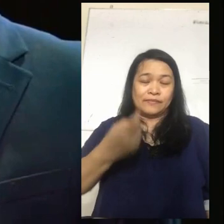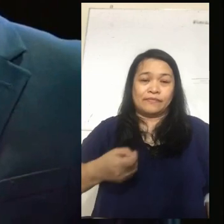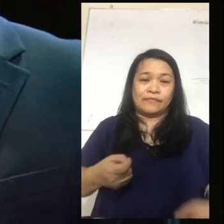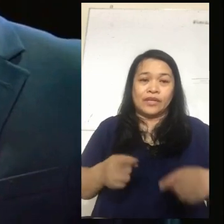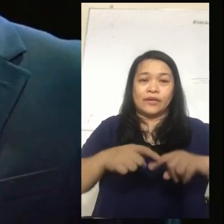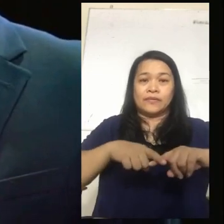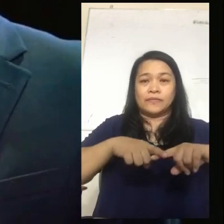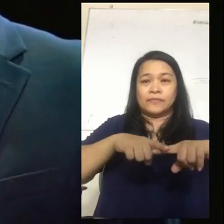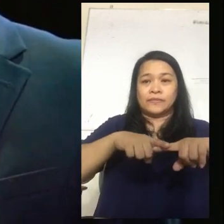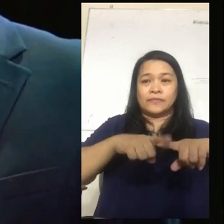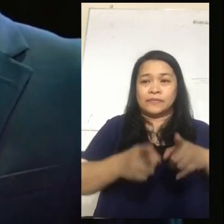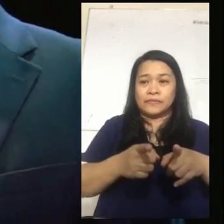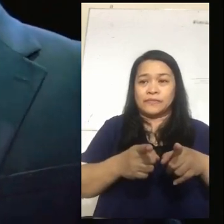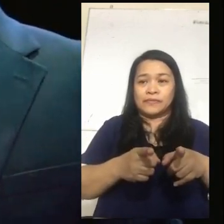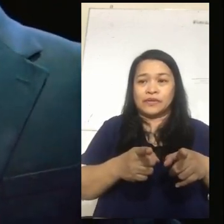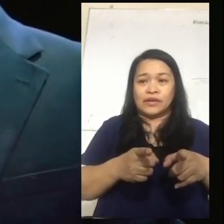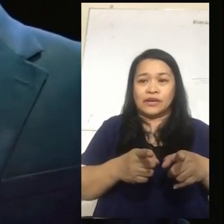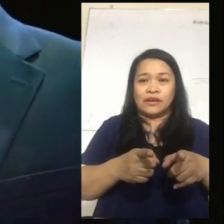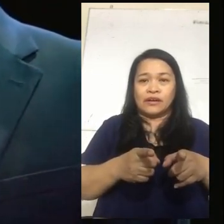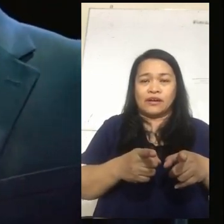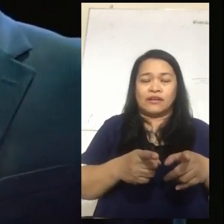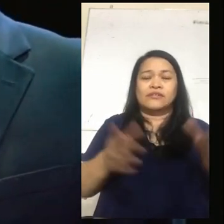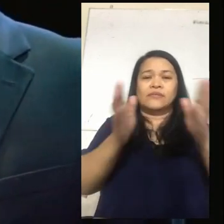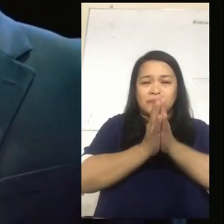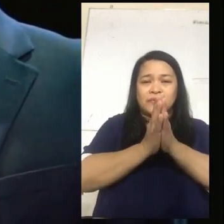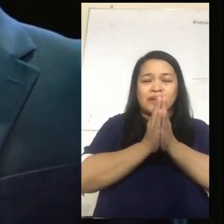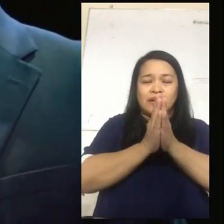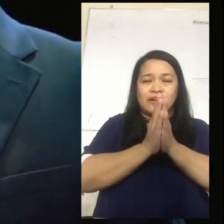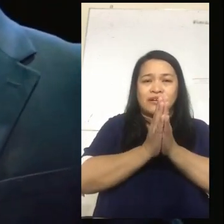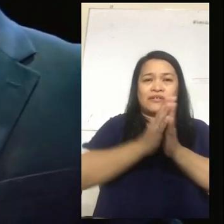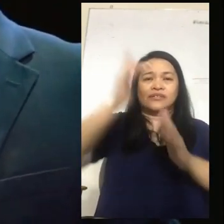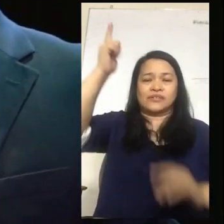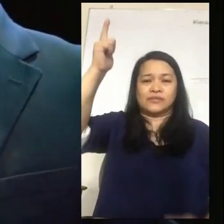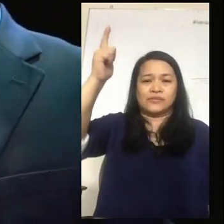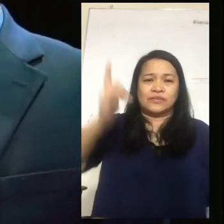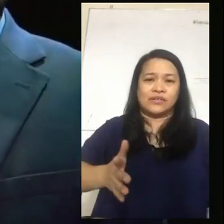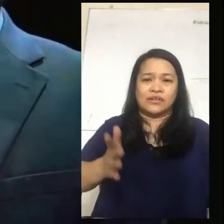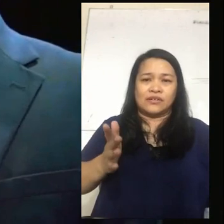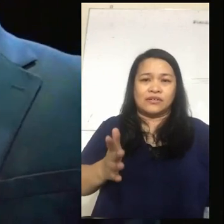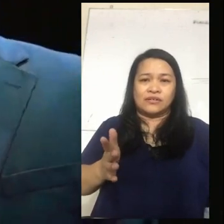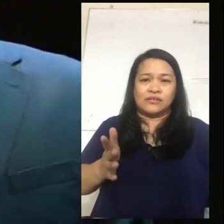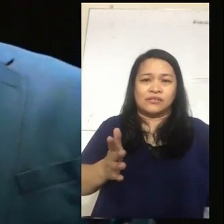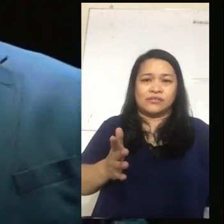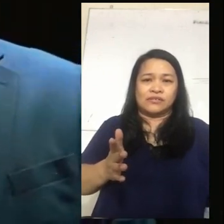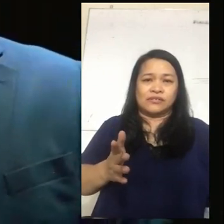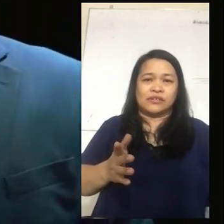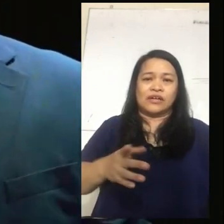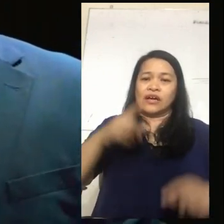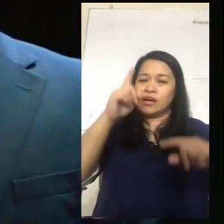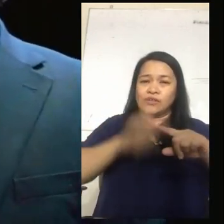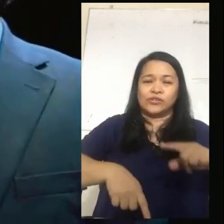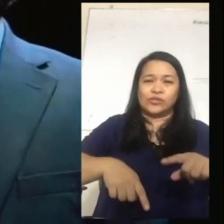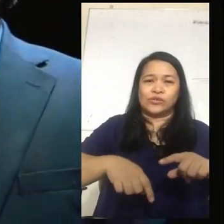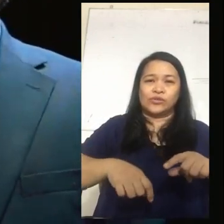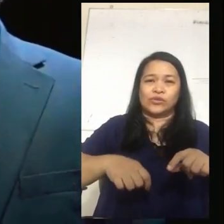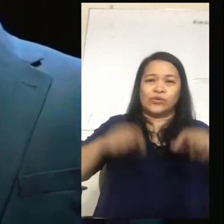buhay. But take that to the Lord in prayer. And don't look up the